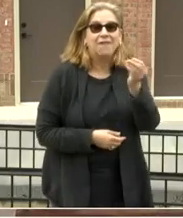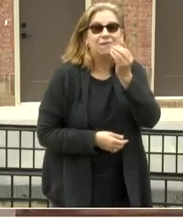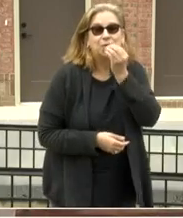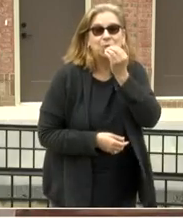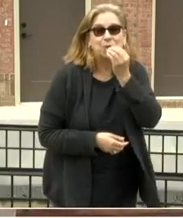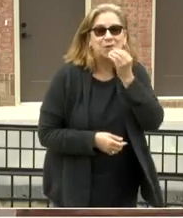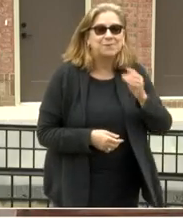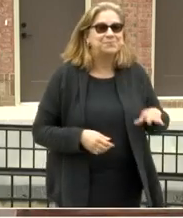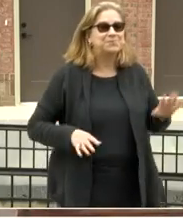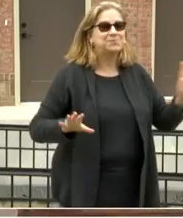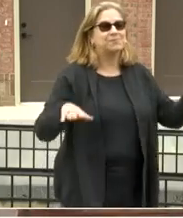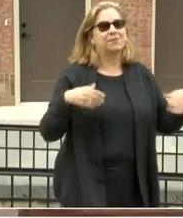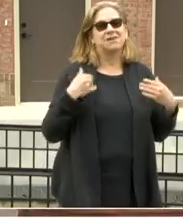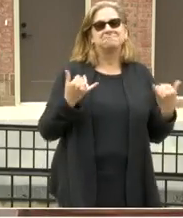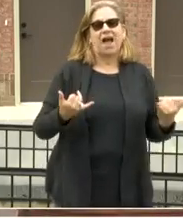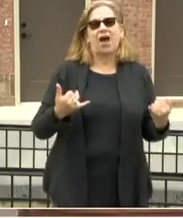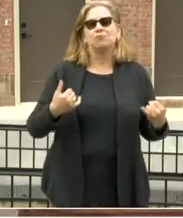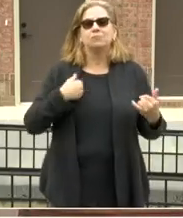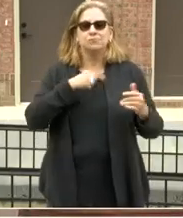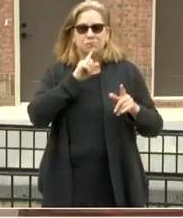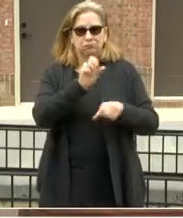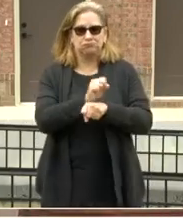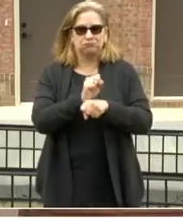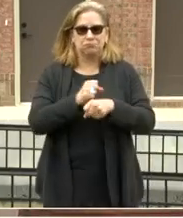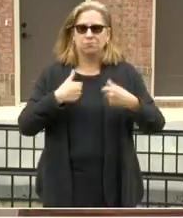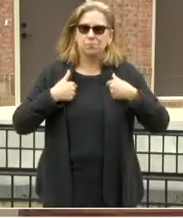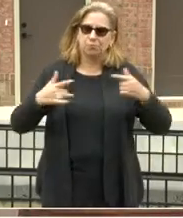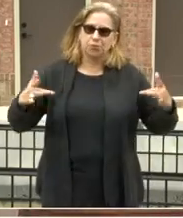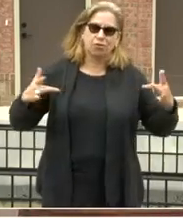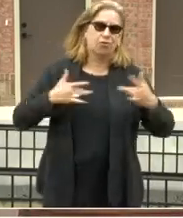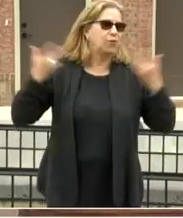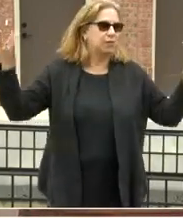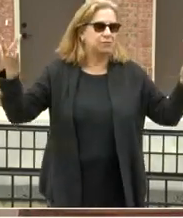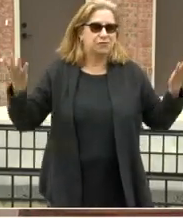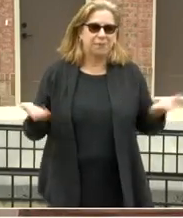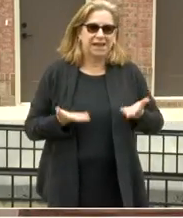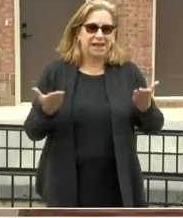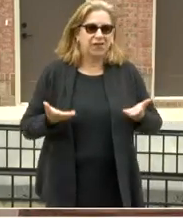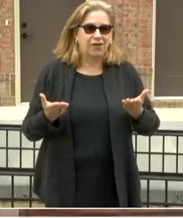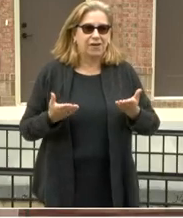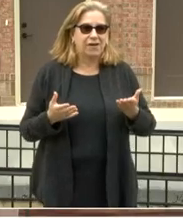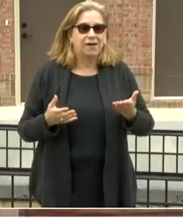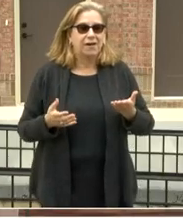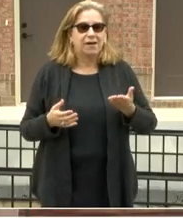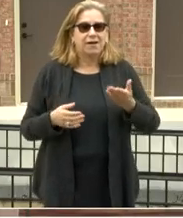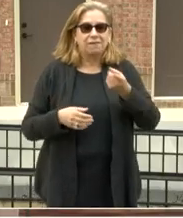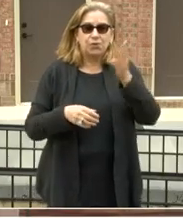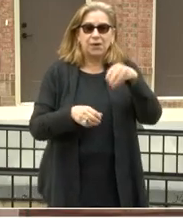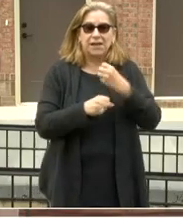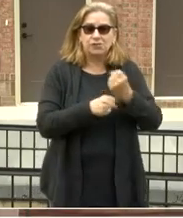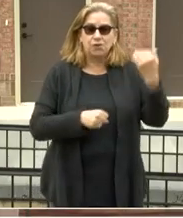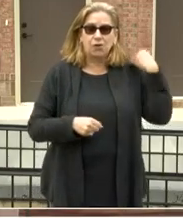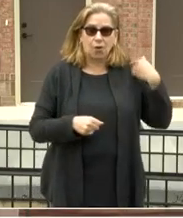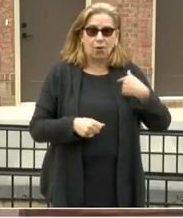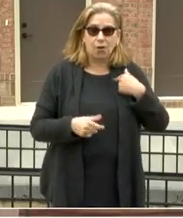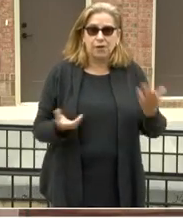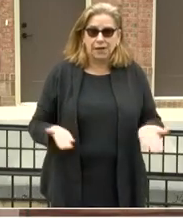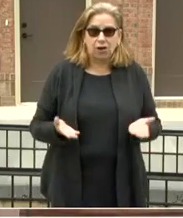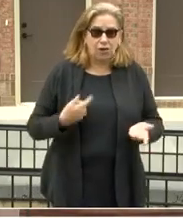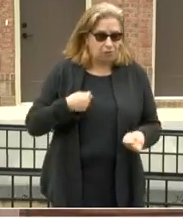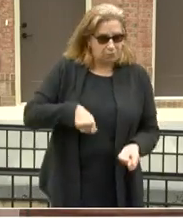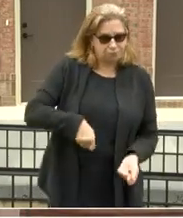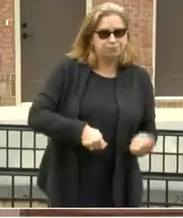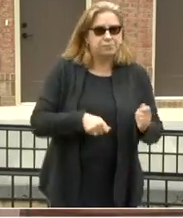here today. It was a little over a year ago we stood at the groundbreaking, and many of you were here. And I said, I love a